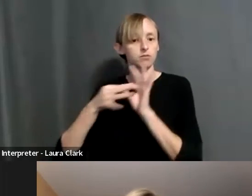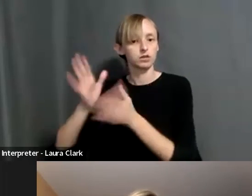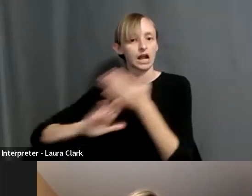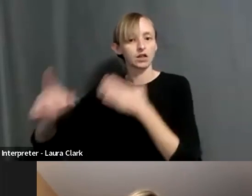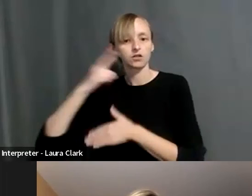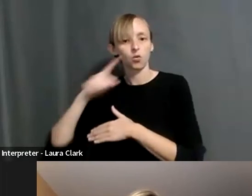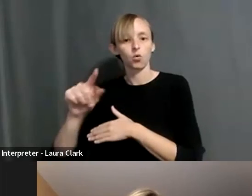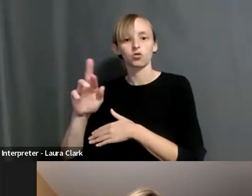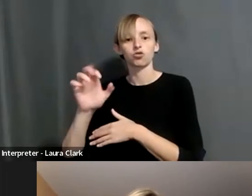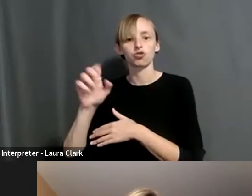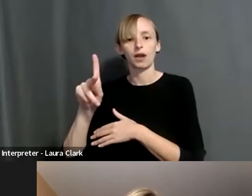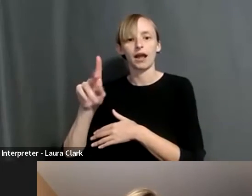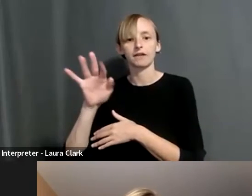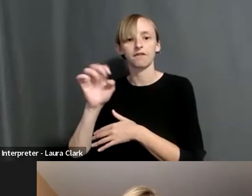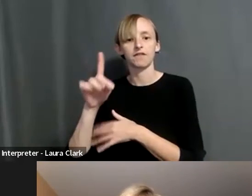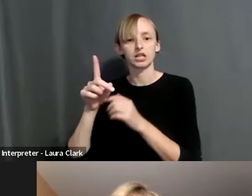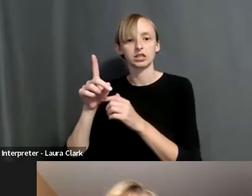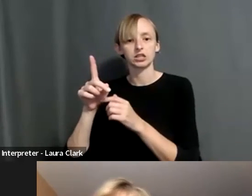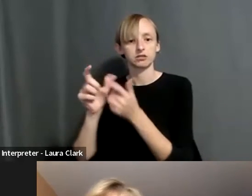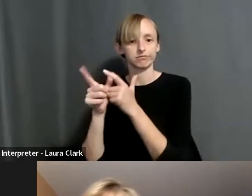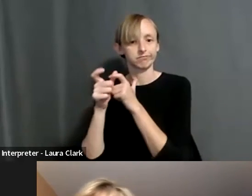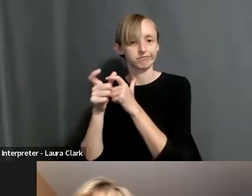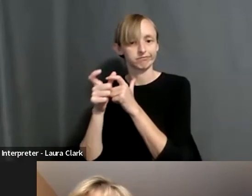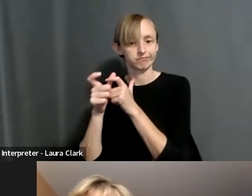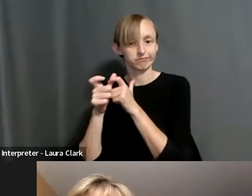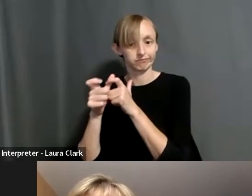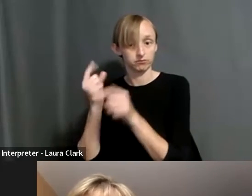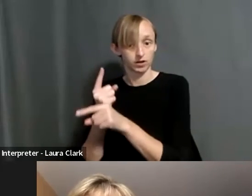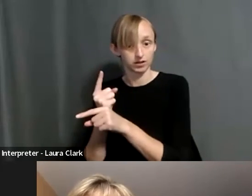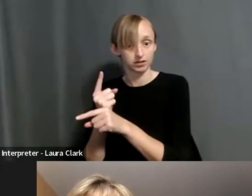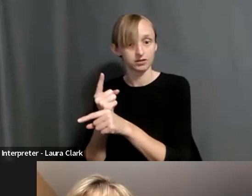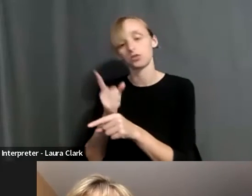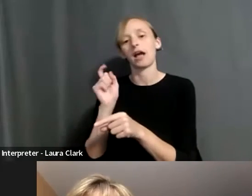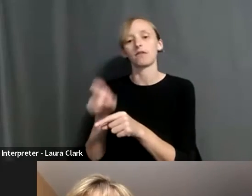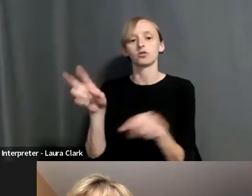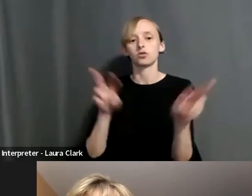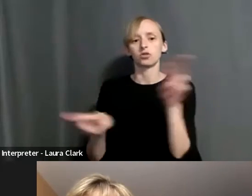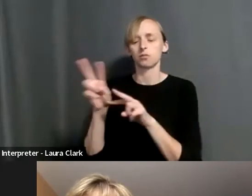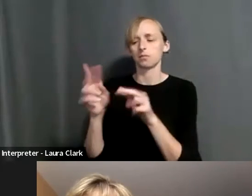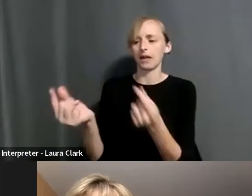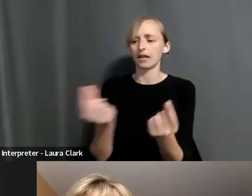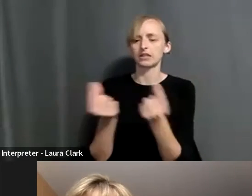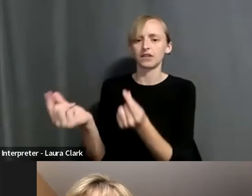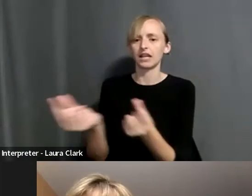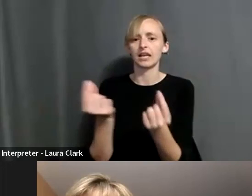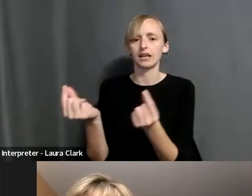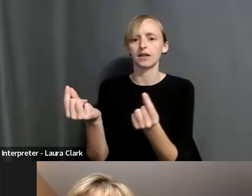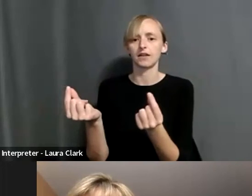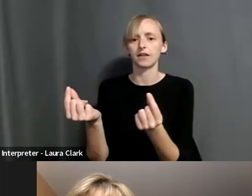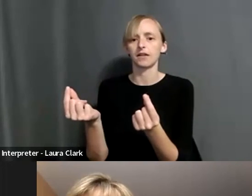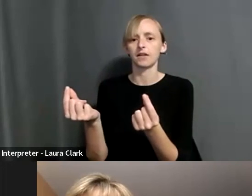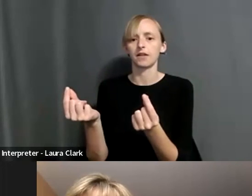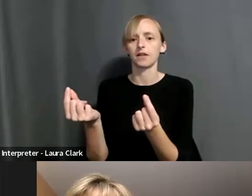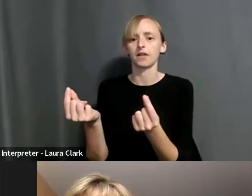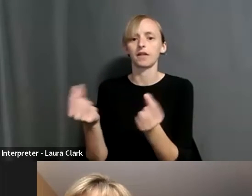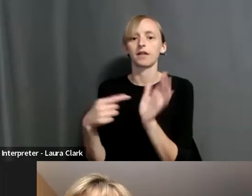field. So I think that you do have to just kind of look at what activity you can't